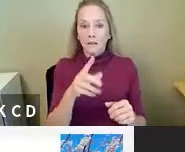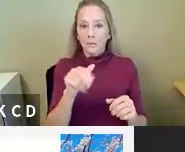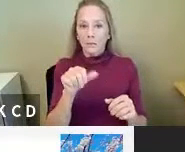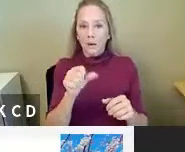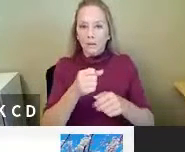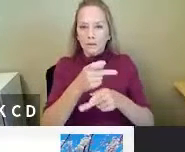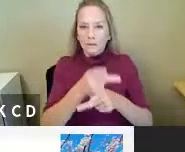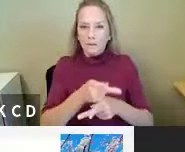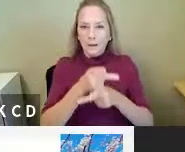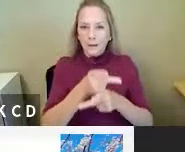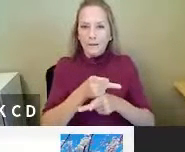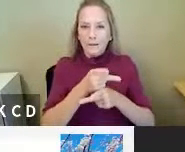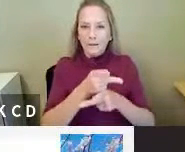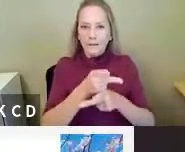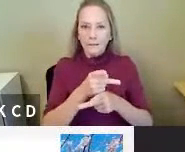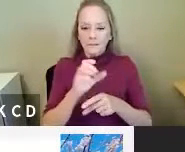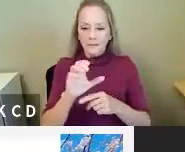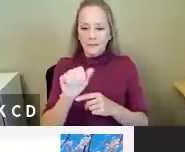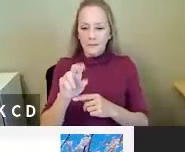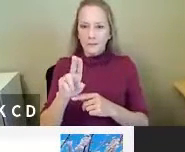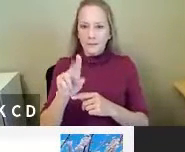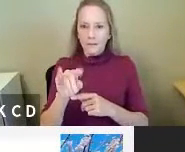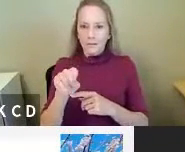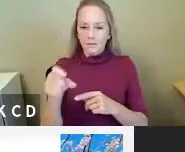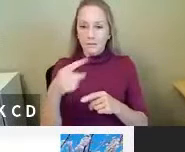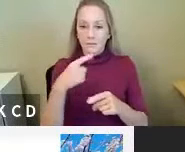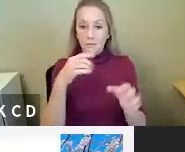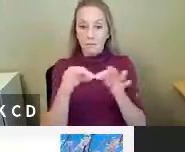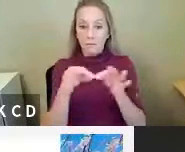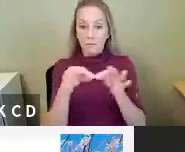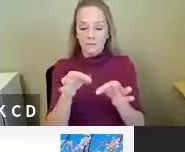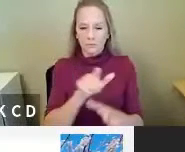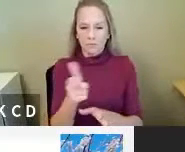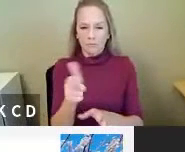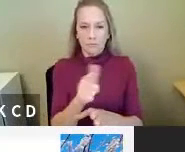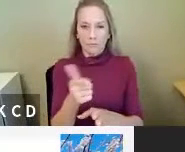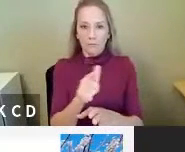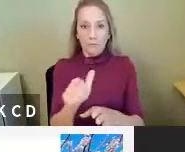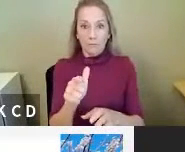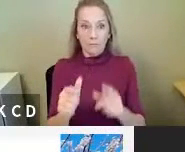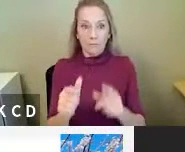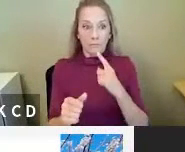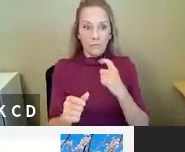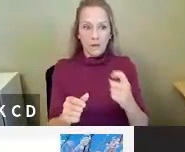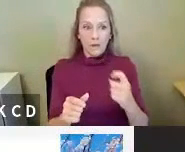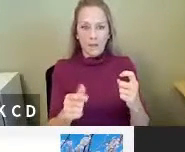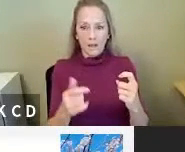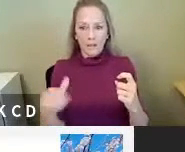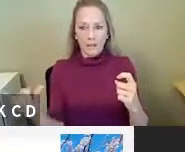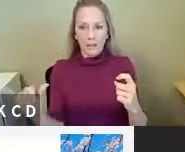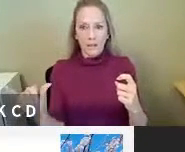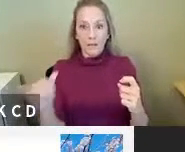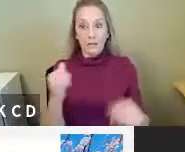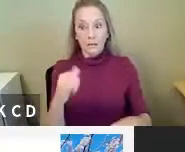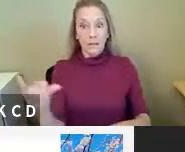cautious. It seems like in your explanation it went back and forth between red and yellow, ultimately being yellow,